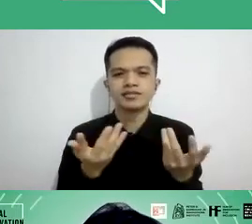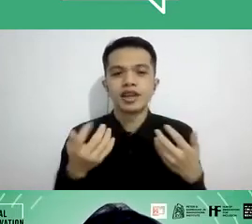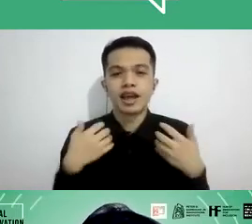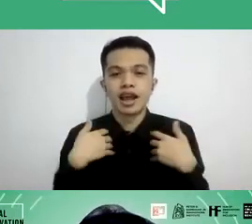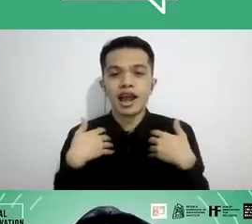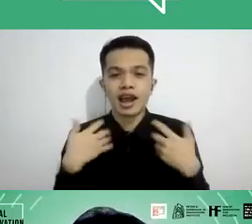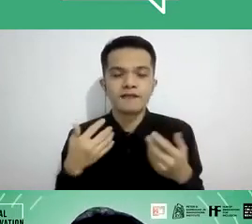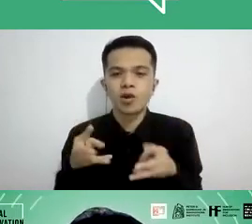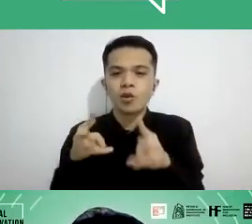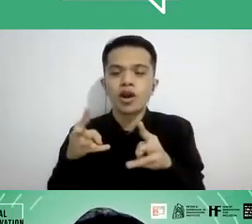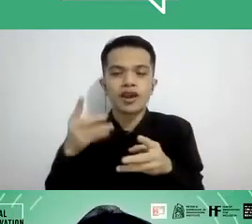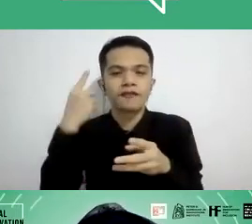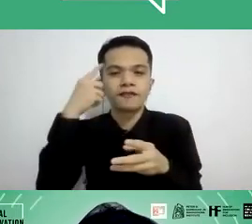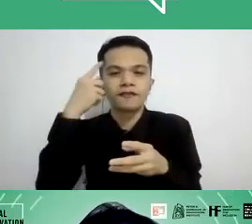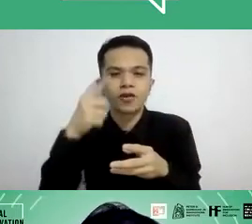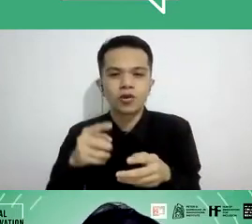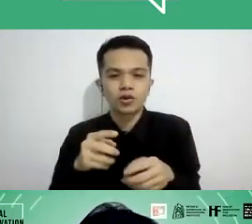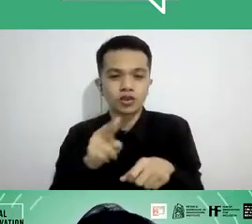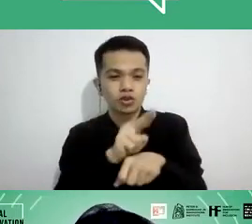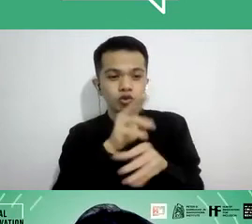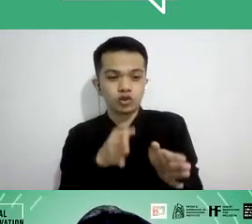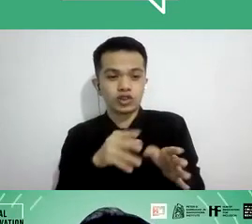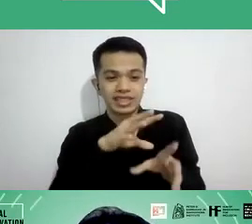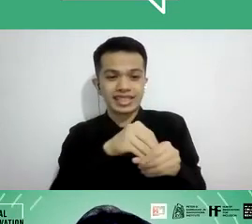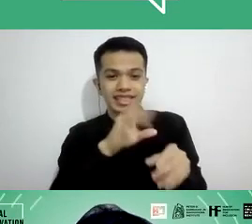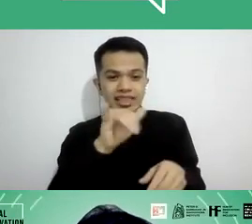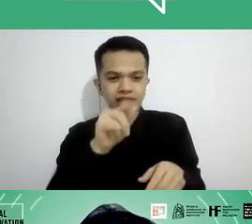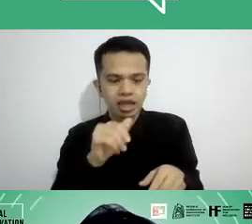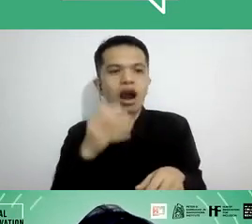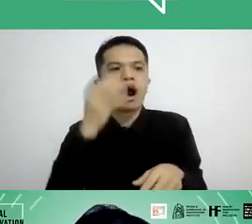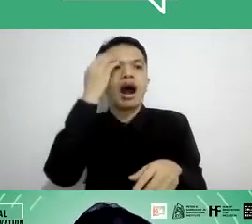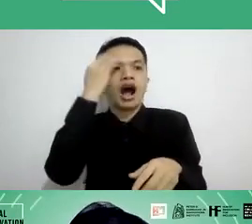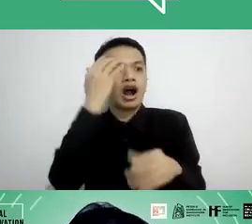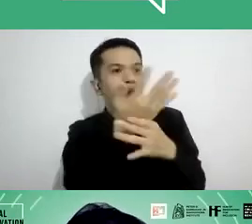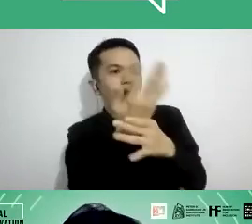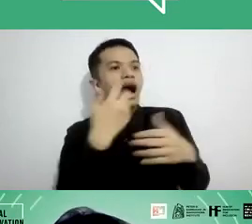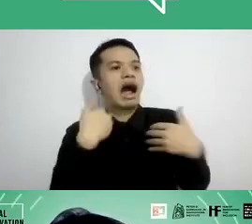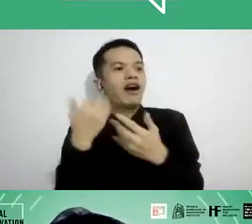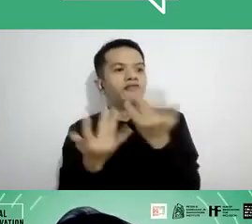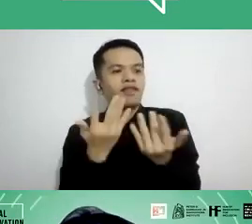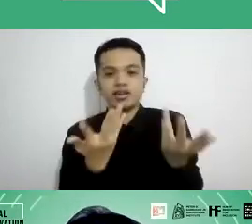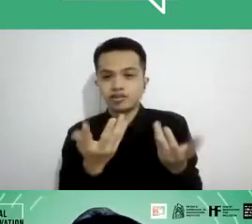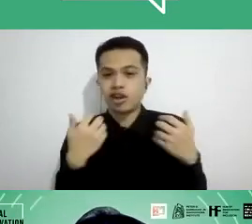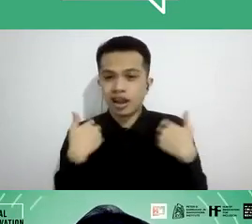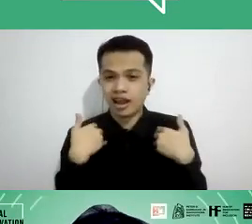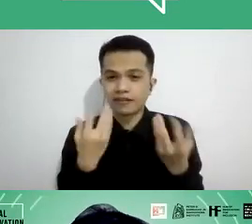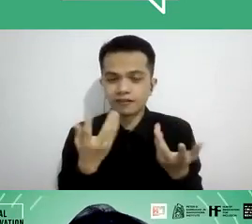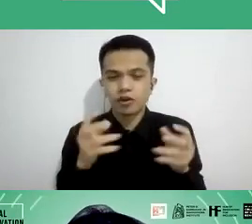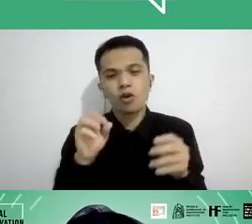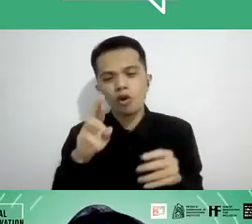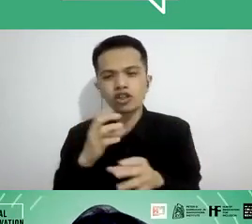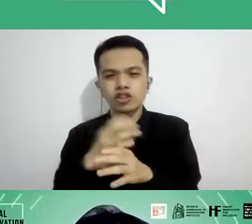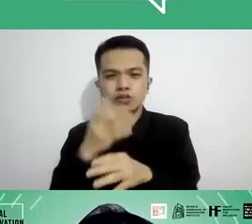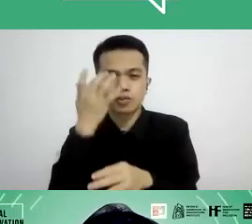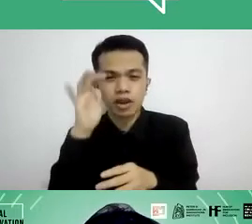automated way that lets users of the city know that there's a fire or there's an earthquake. Smart cars, for example. In some cities,